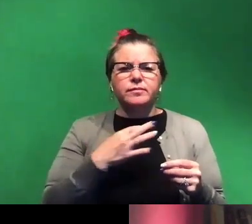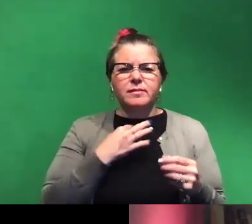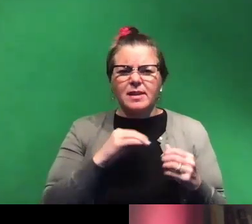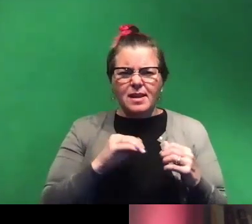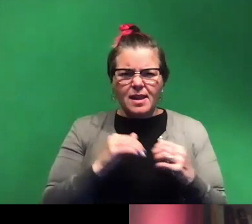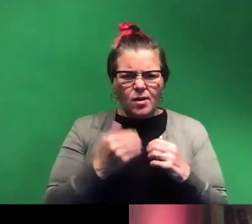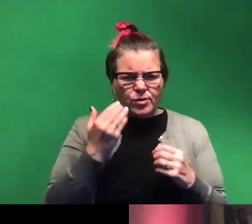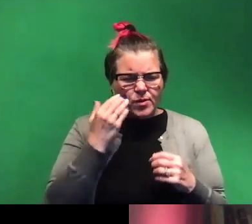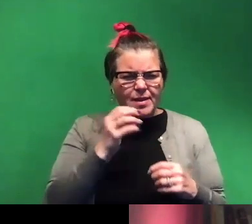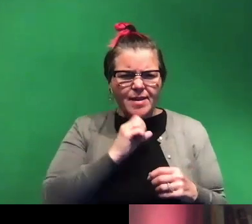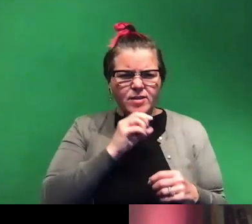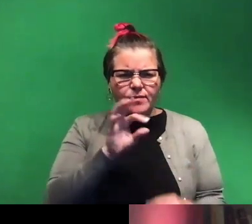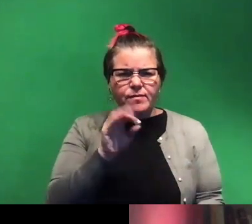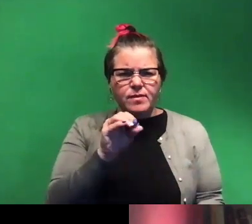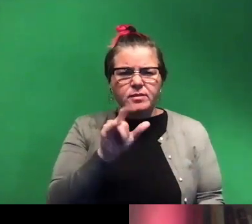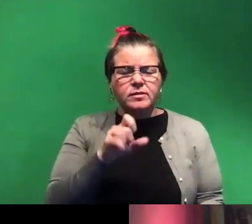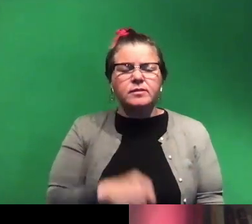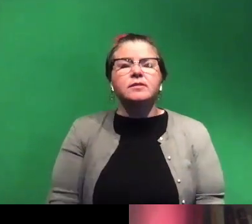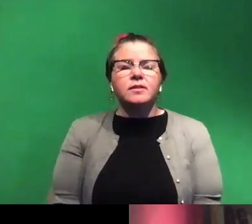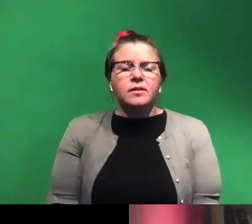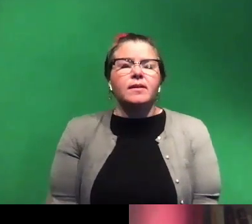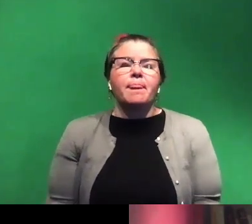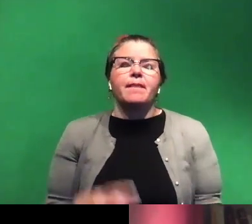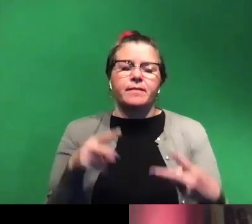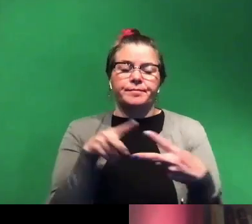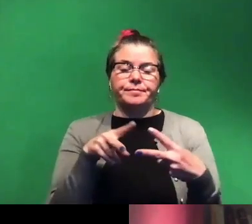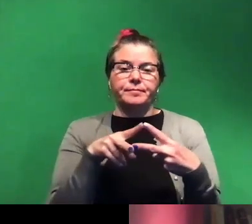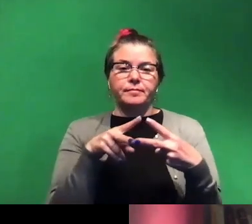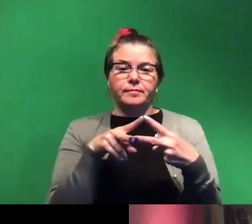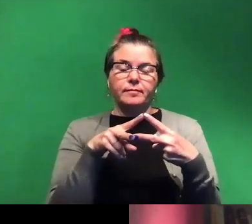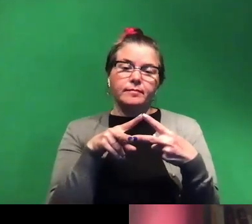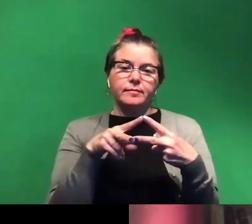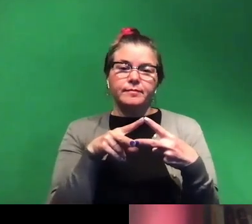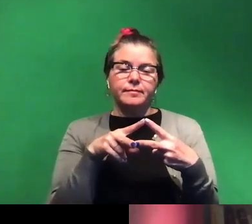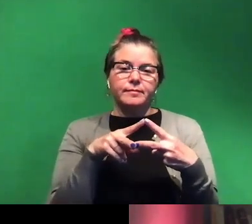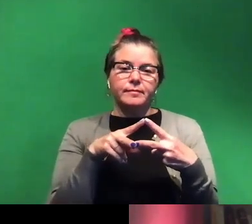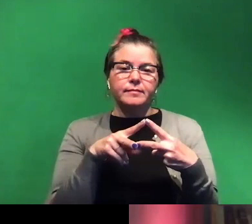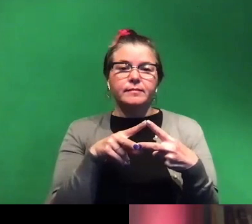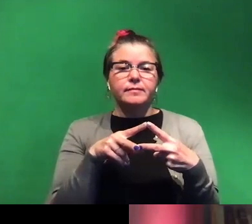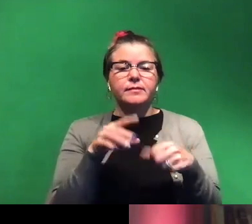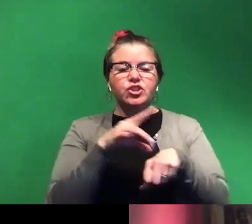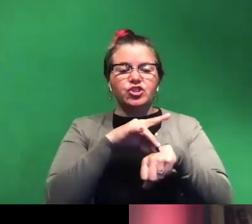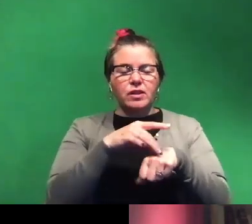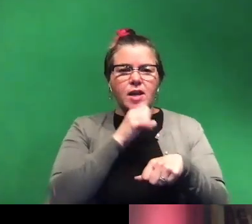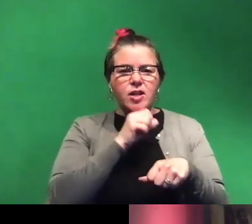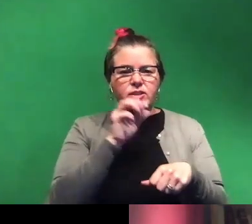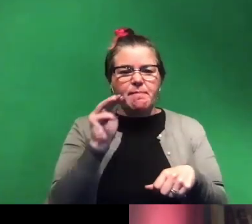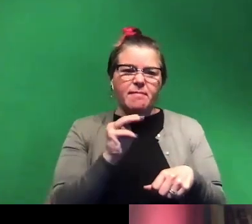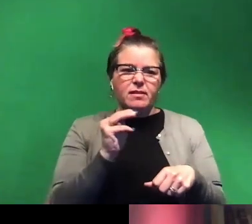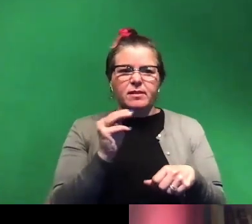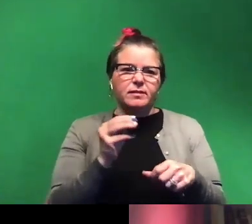fossils? Okay, so there are two answers to that. There's the sort of geologic age, like how many millions year